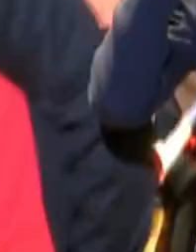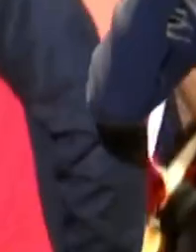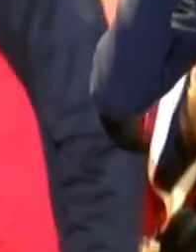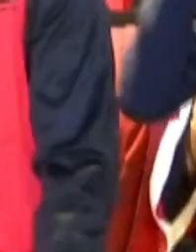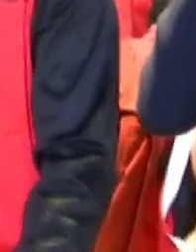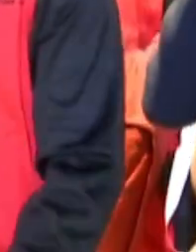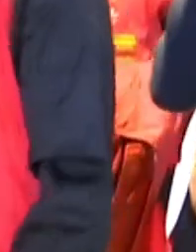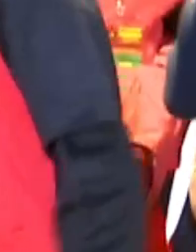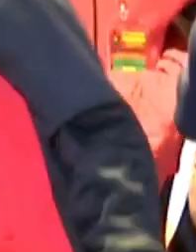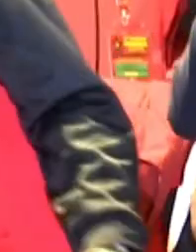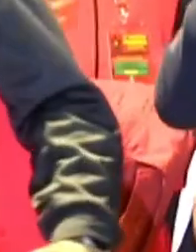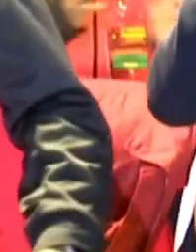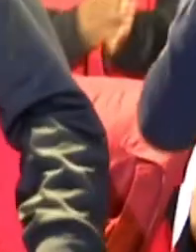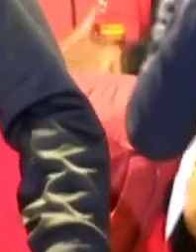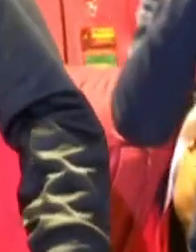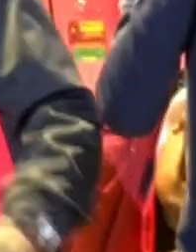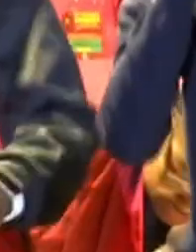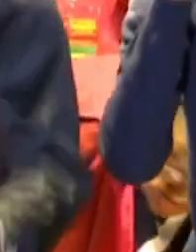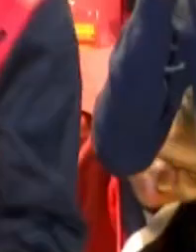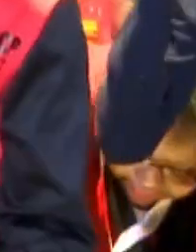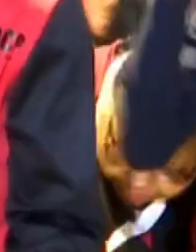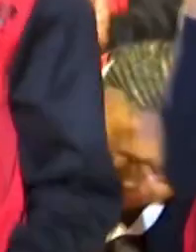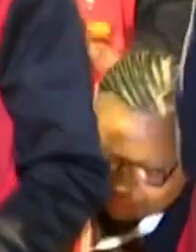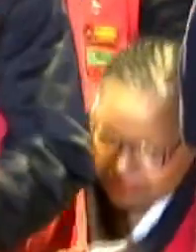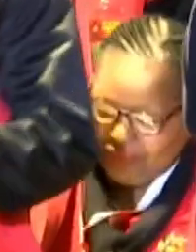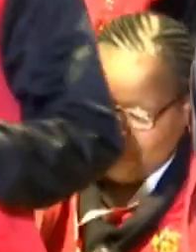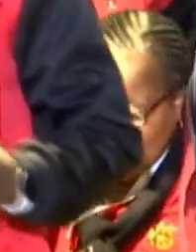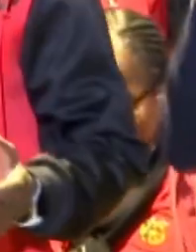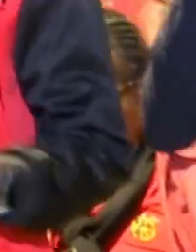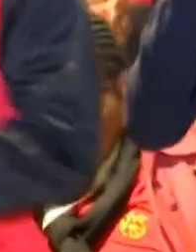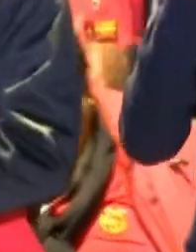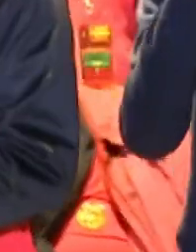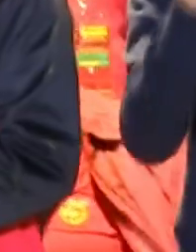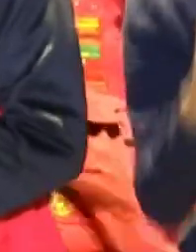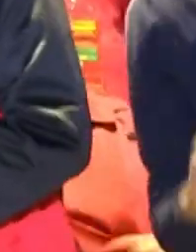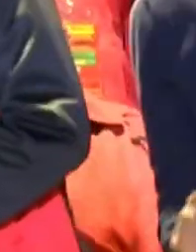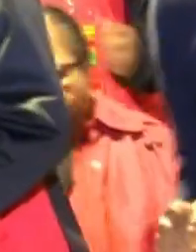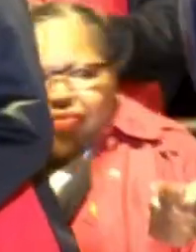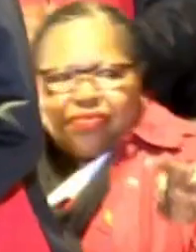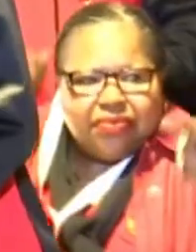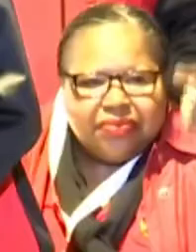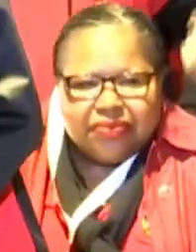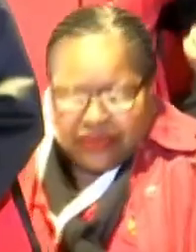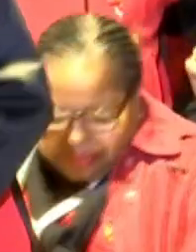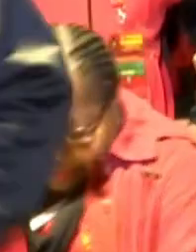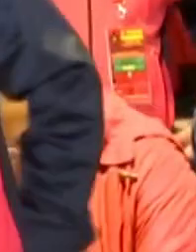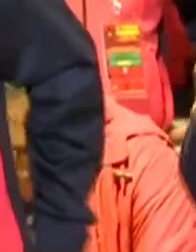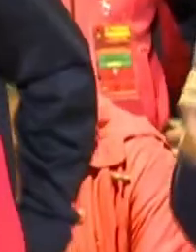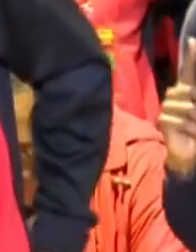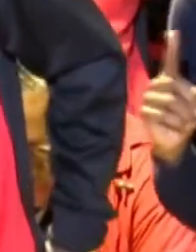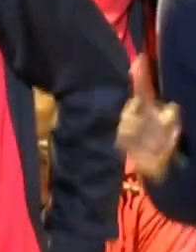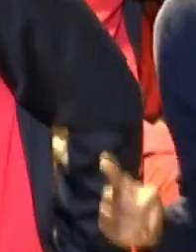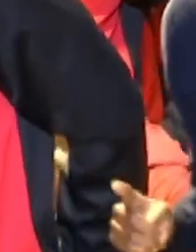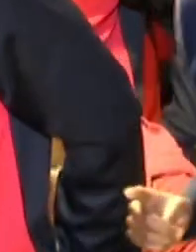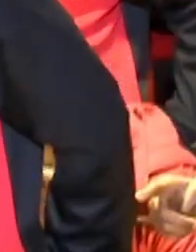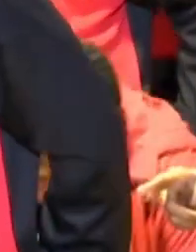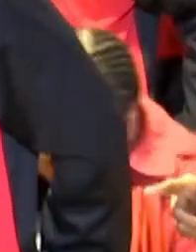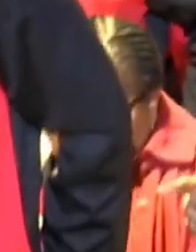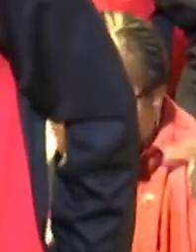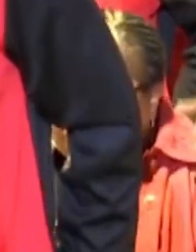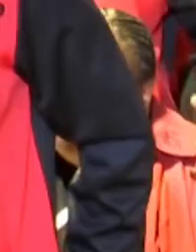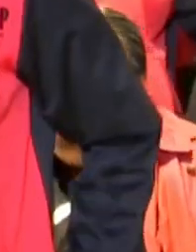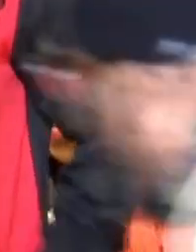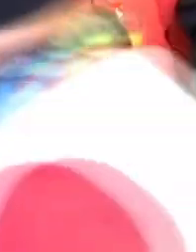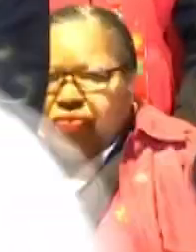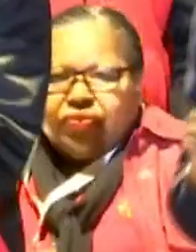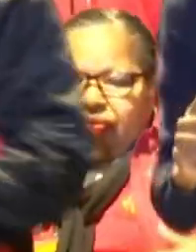forming coalitions, saying this is not desirable, saying that we need a decisive victory in